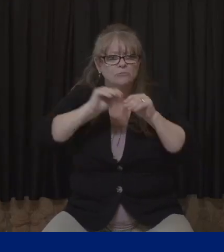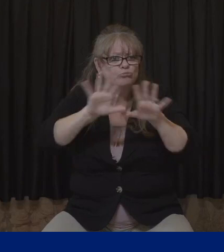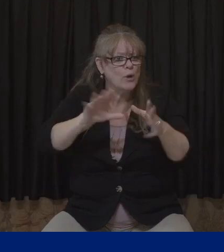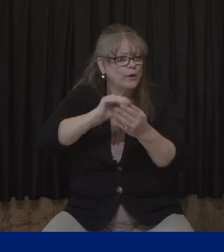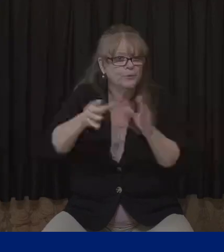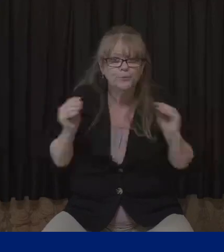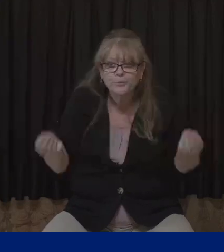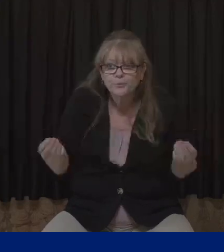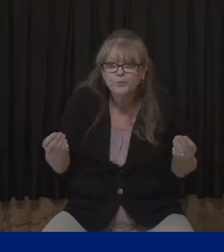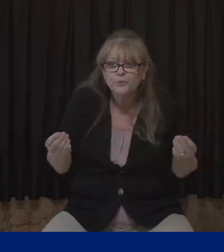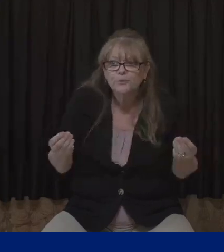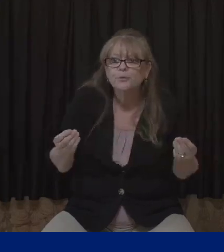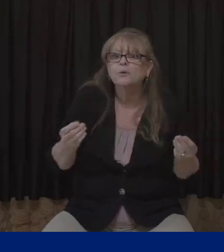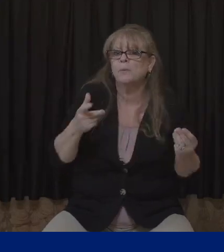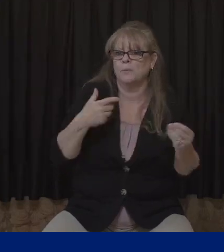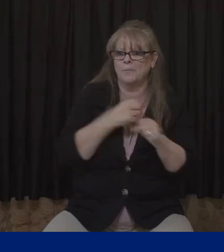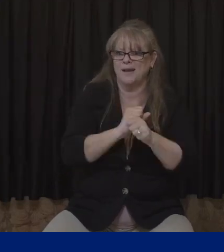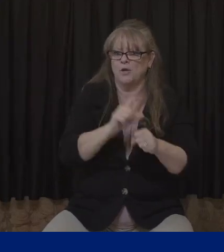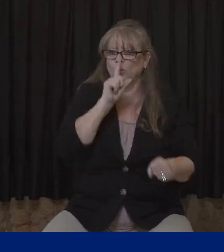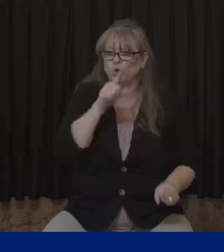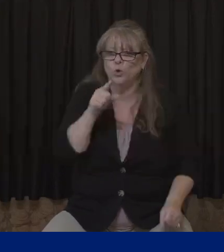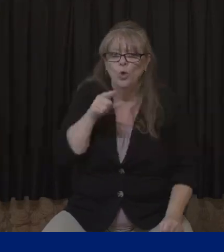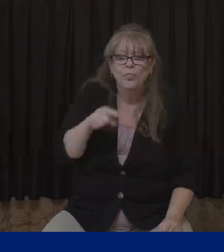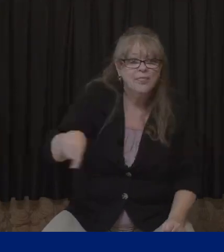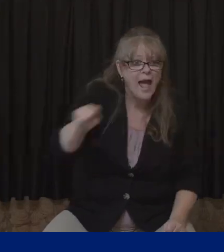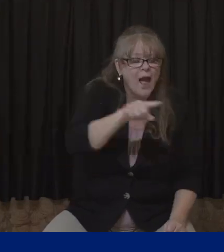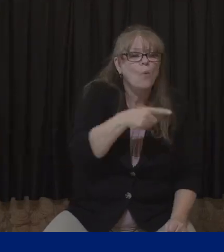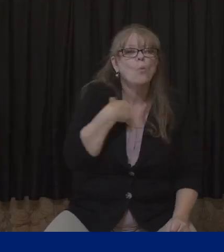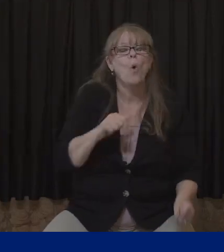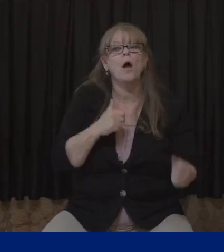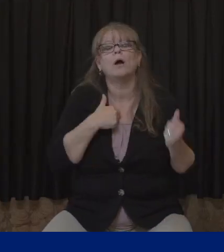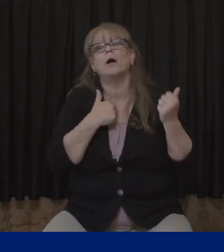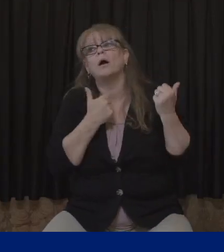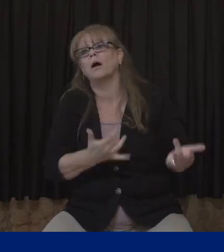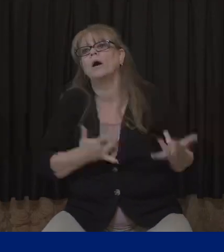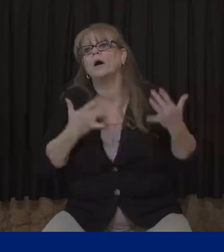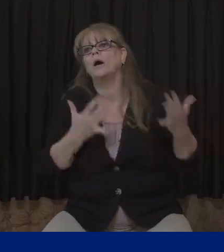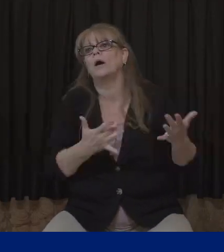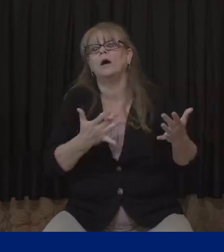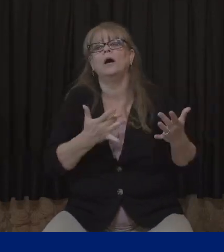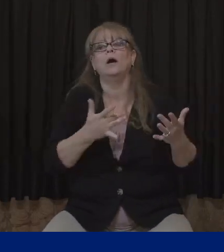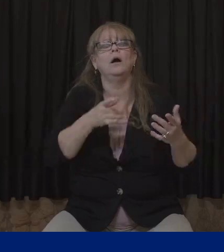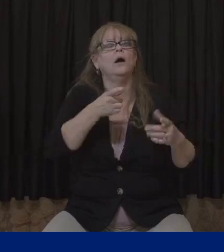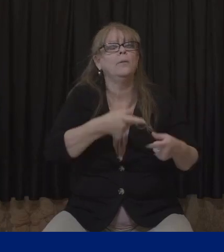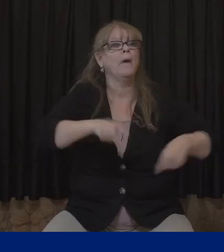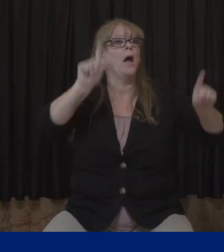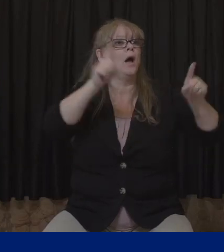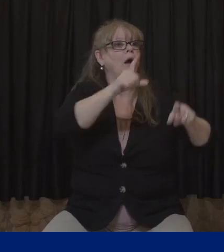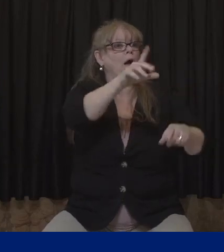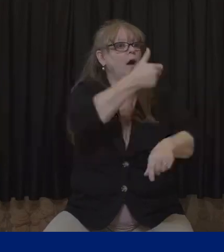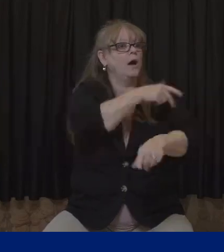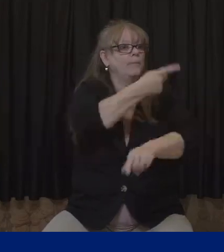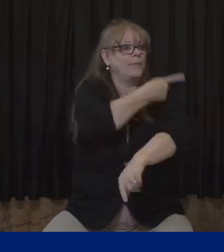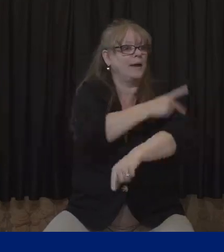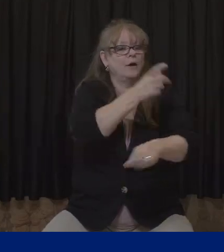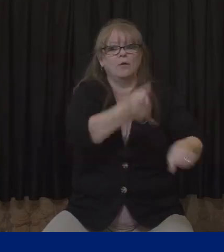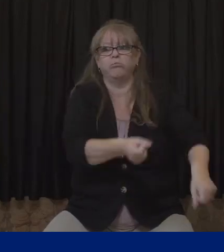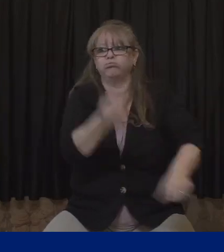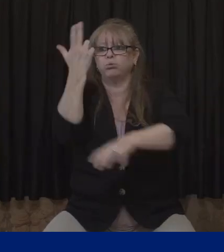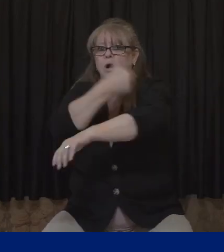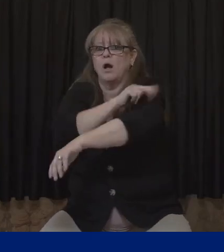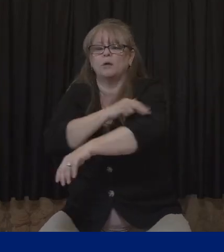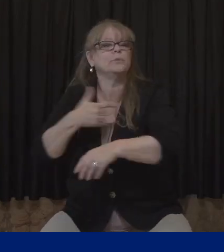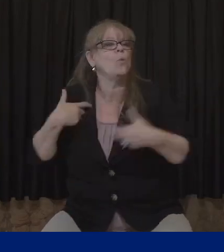make sure that you're not waiting until you have patients on vents before you identify the outbreak, because then it could have affected dozens or hundreds of